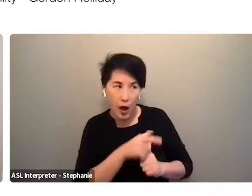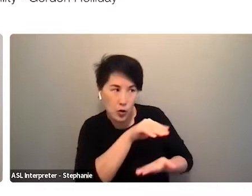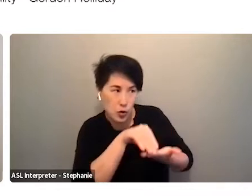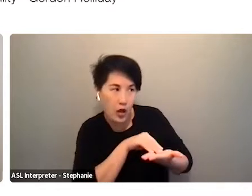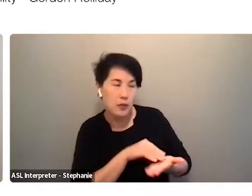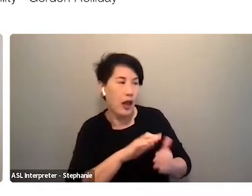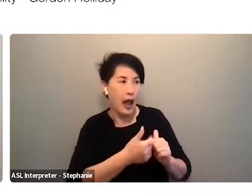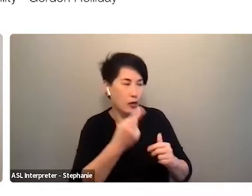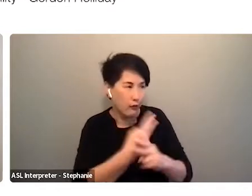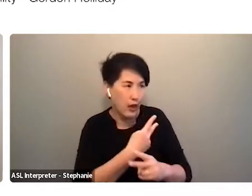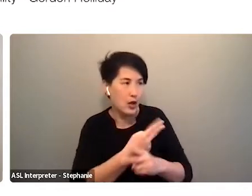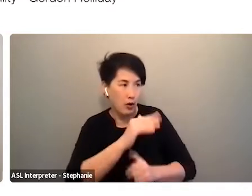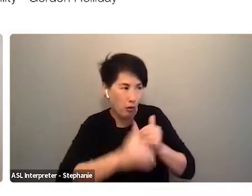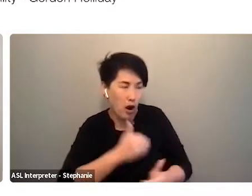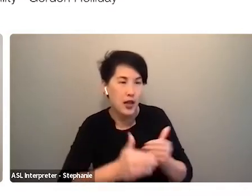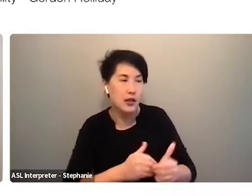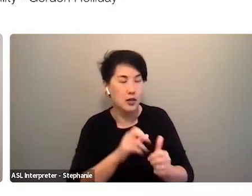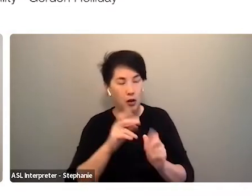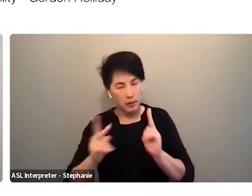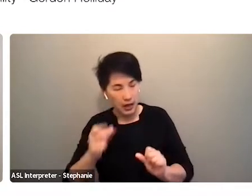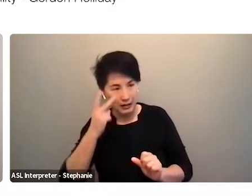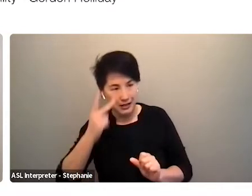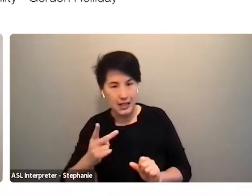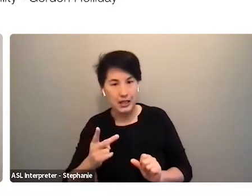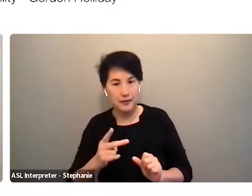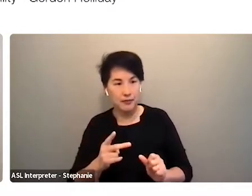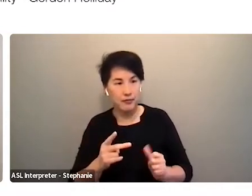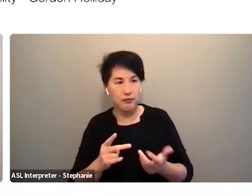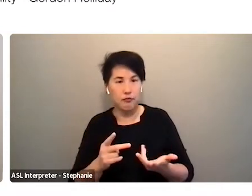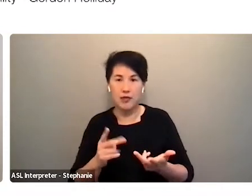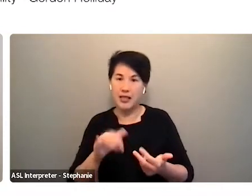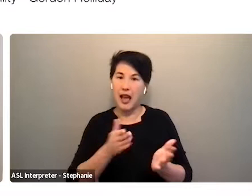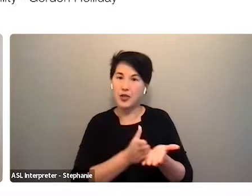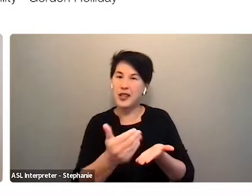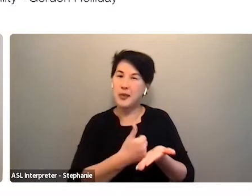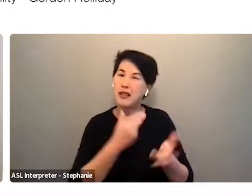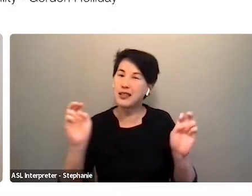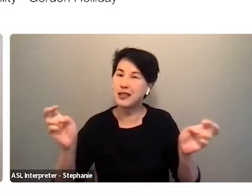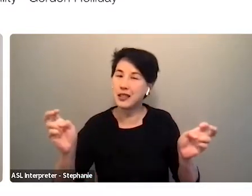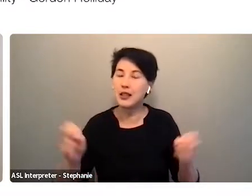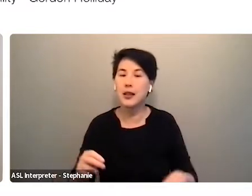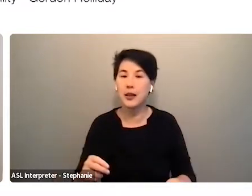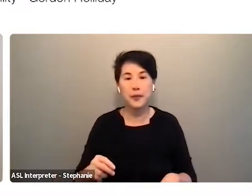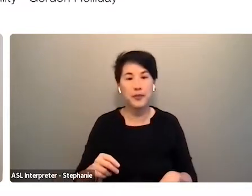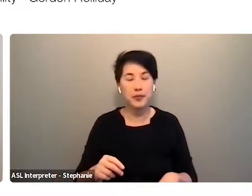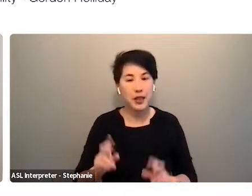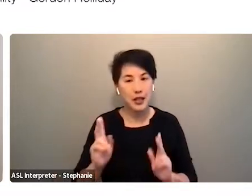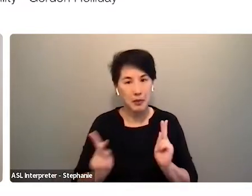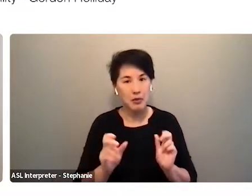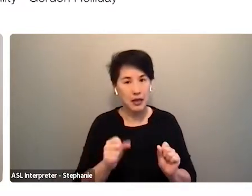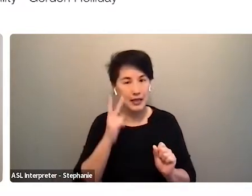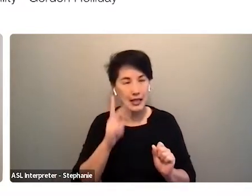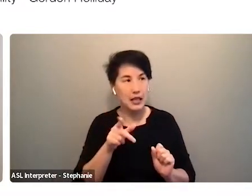type of logistics in your process so that people can see almost more of a level of transparency, and that people can see that you're actually breaking this